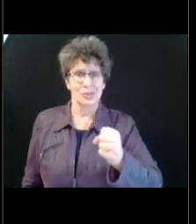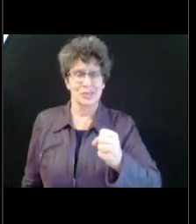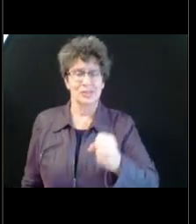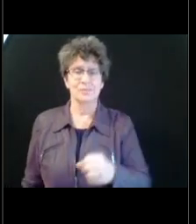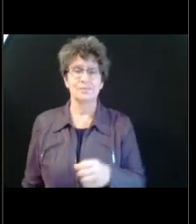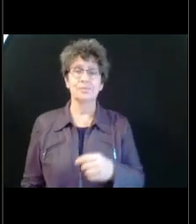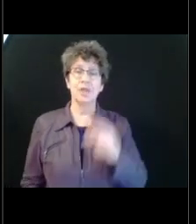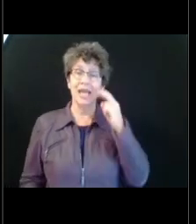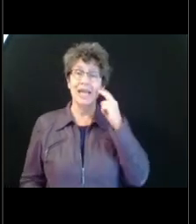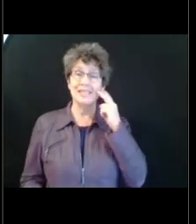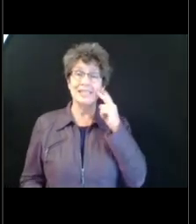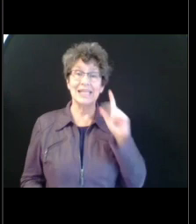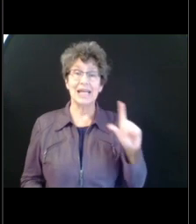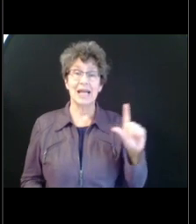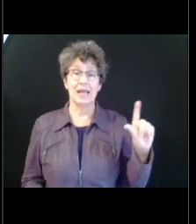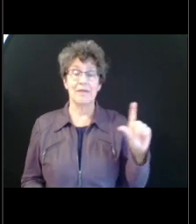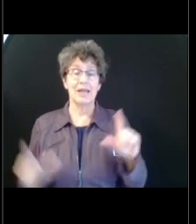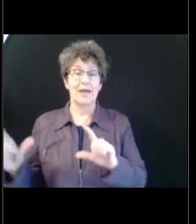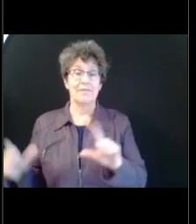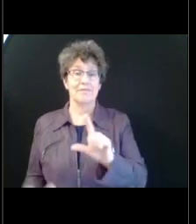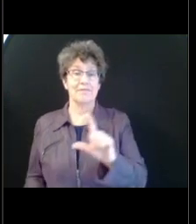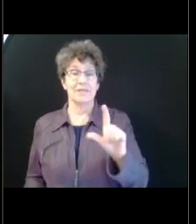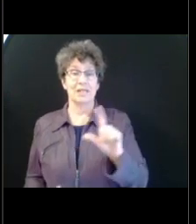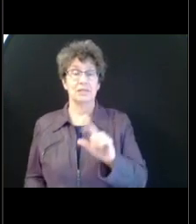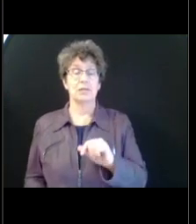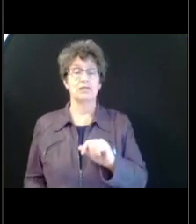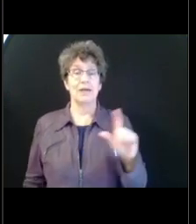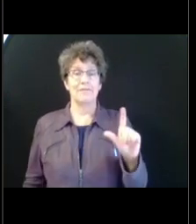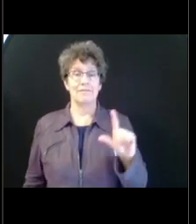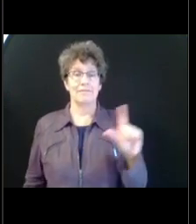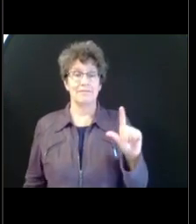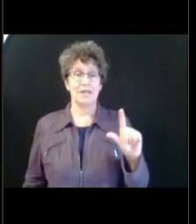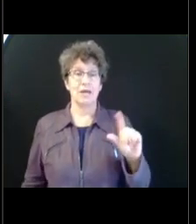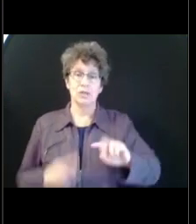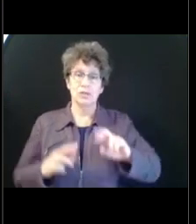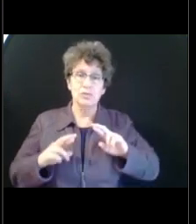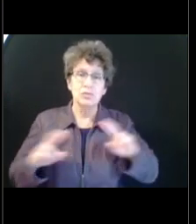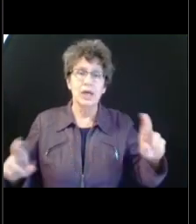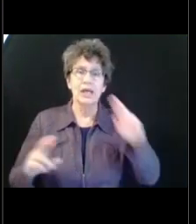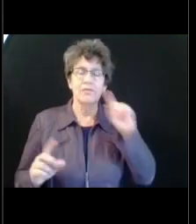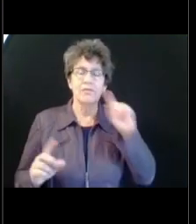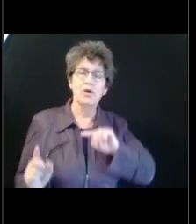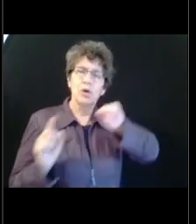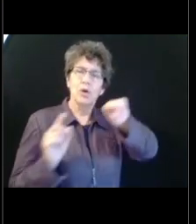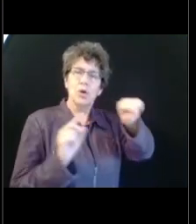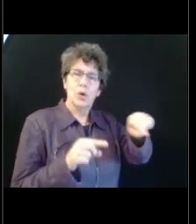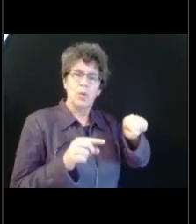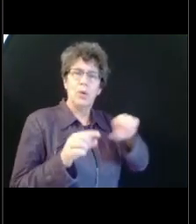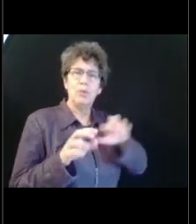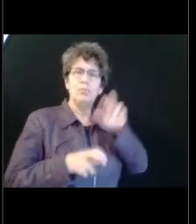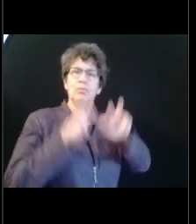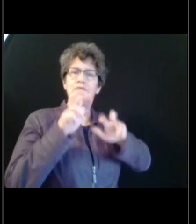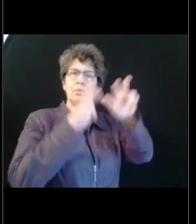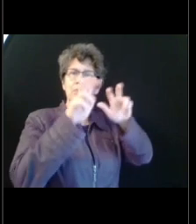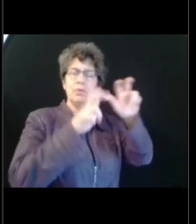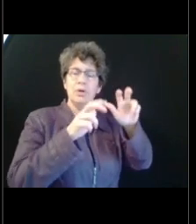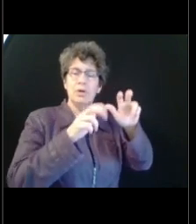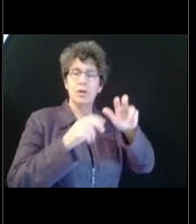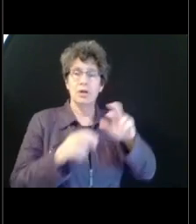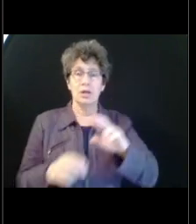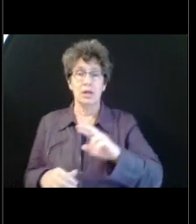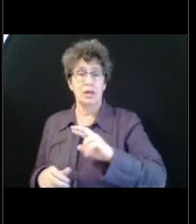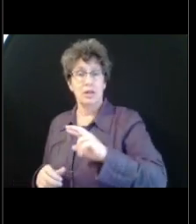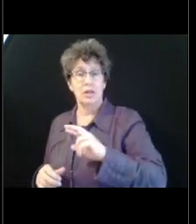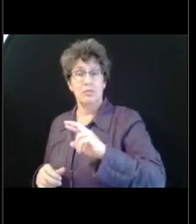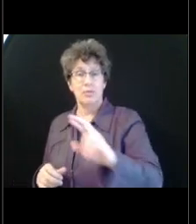in 2012 to go up Kilimanjaro. The one on the right was this morning's workout session. Not only are